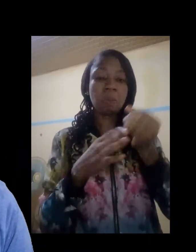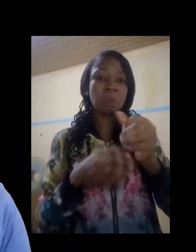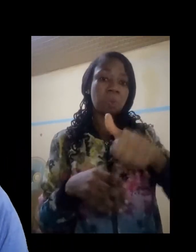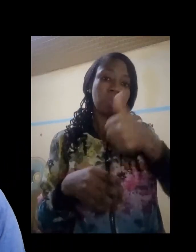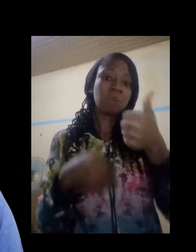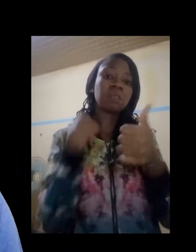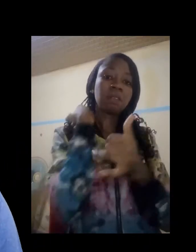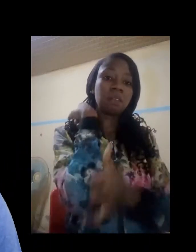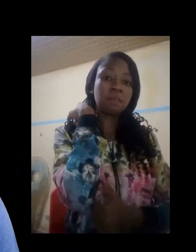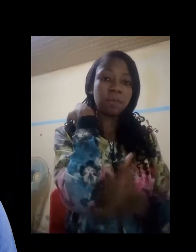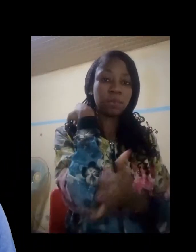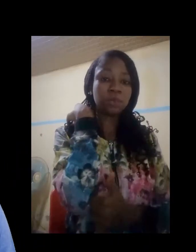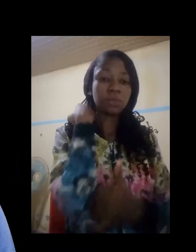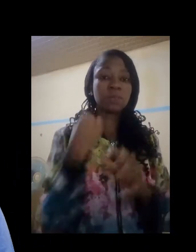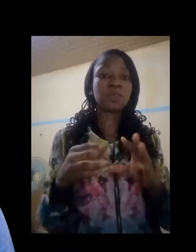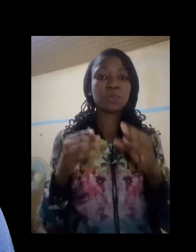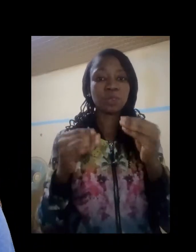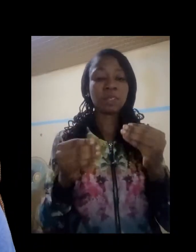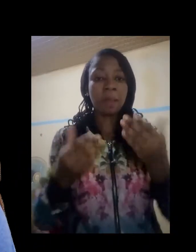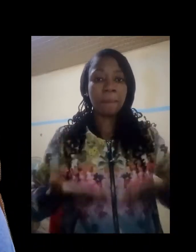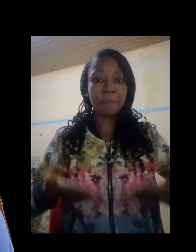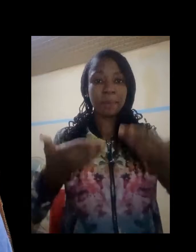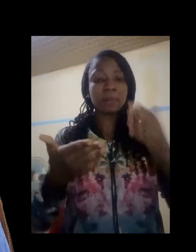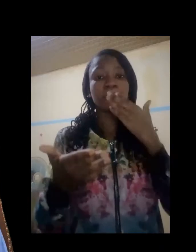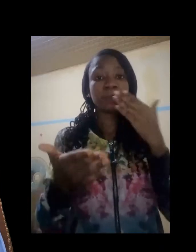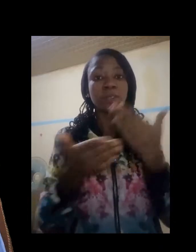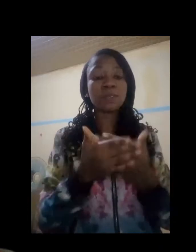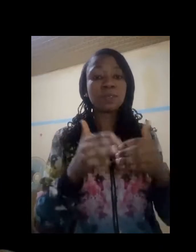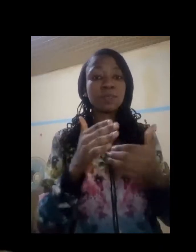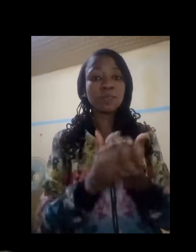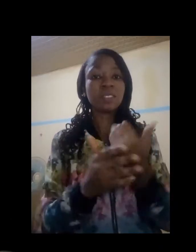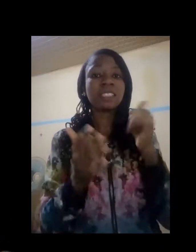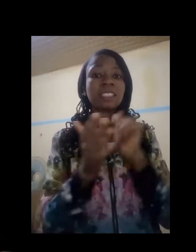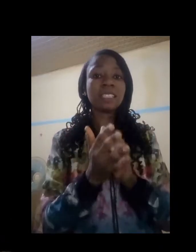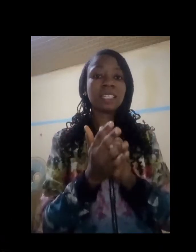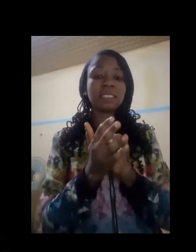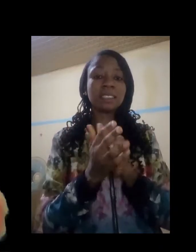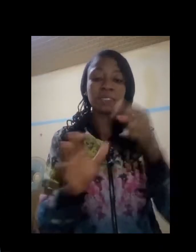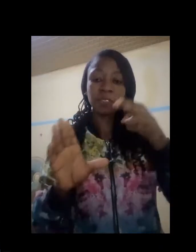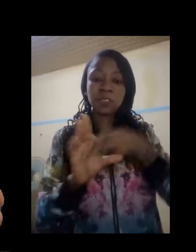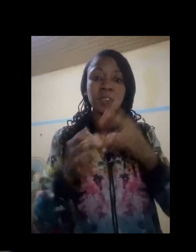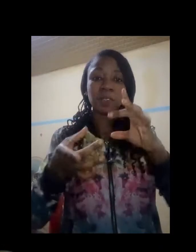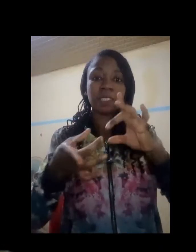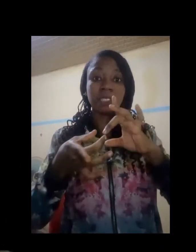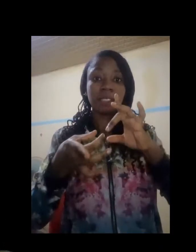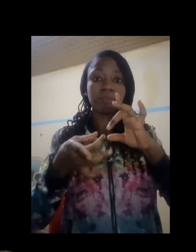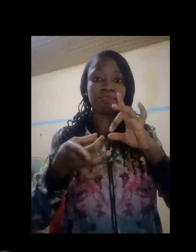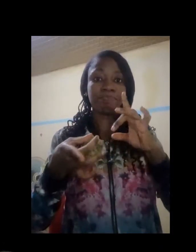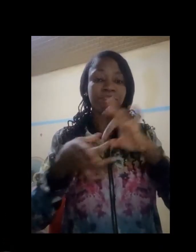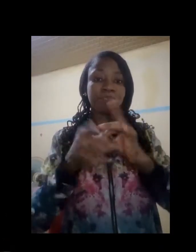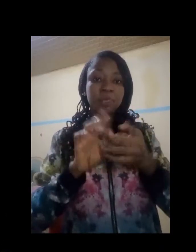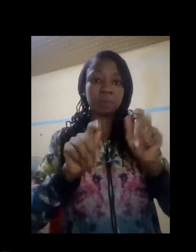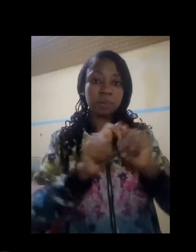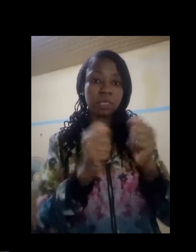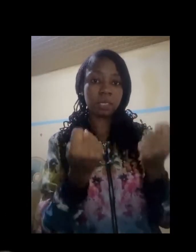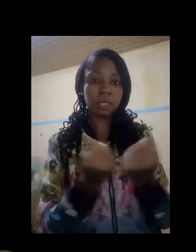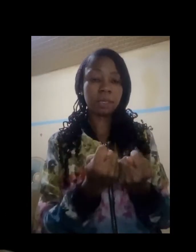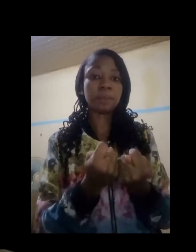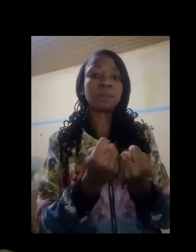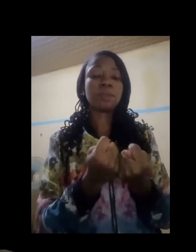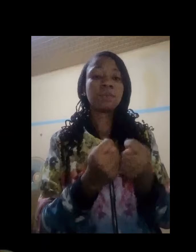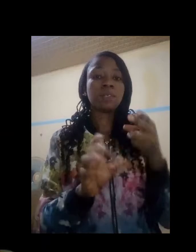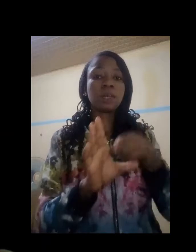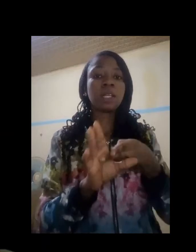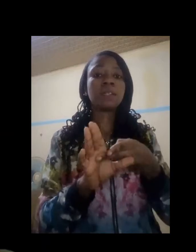and beyond. And so I'm bringing the good news to you that a joint team working on the course as a